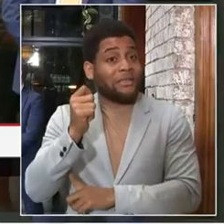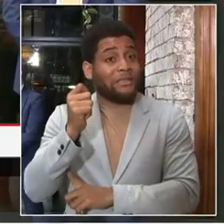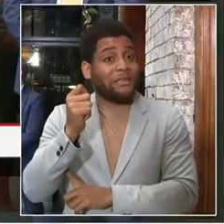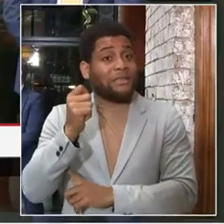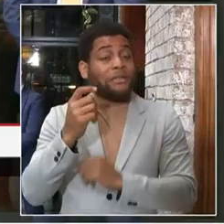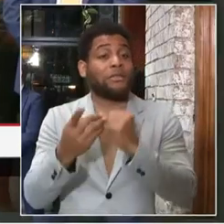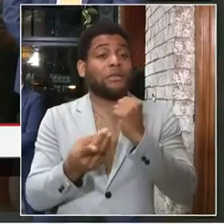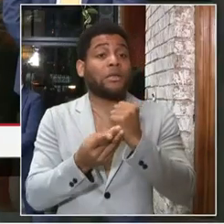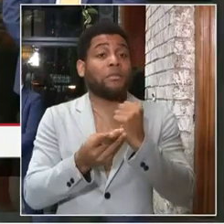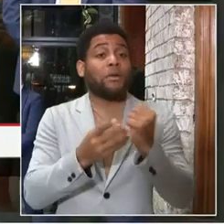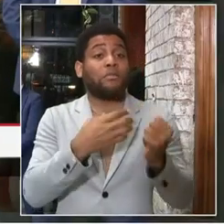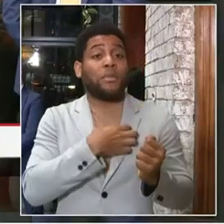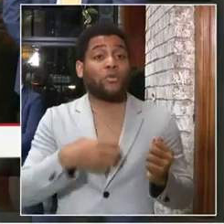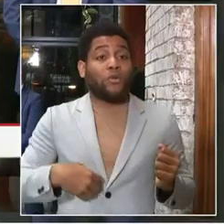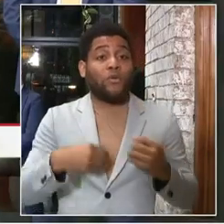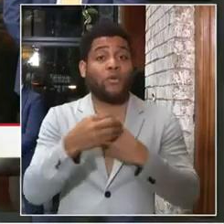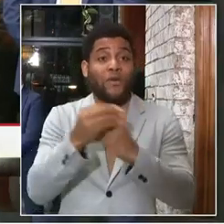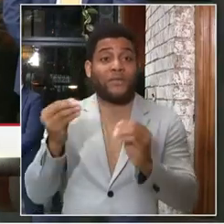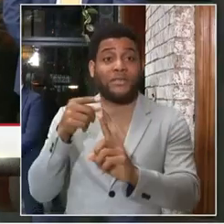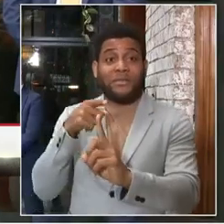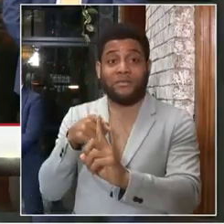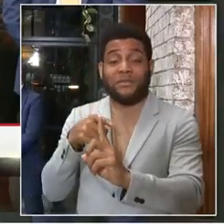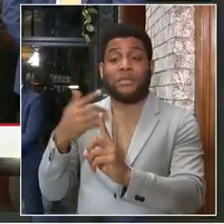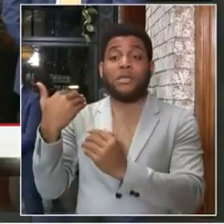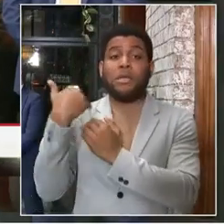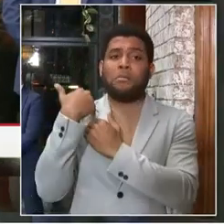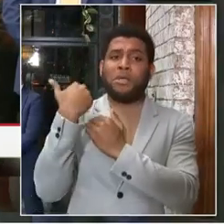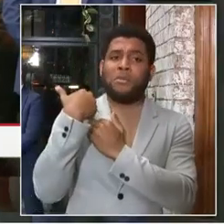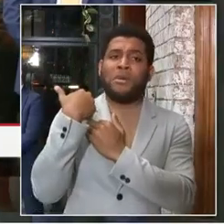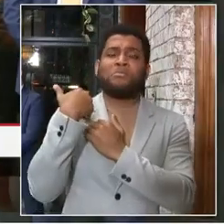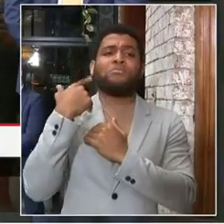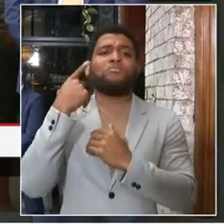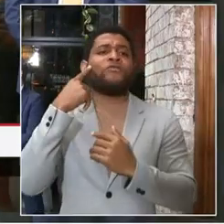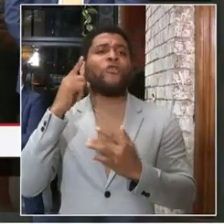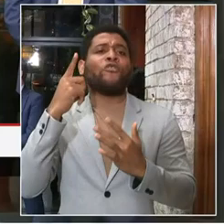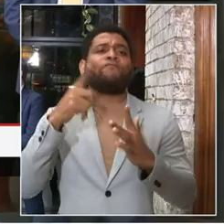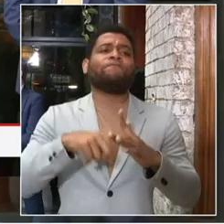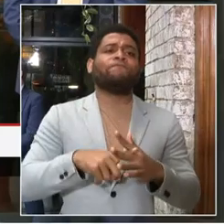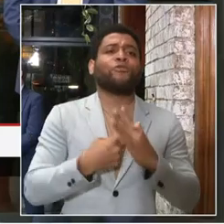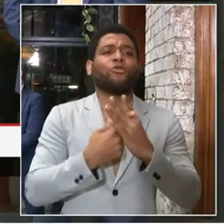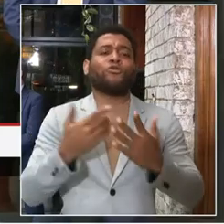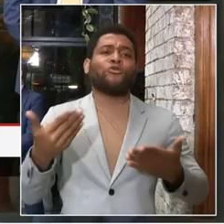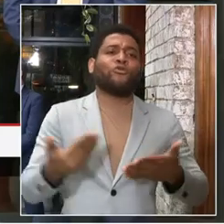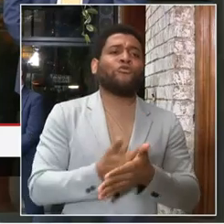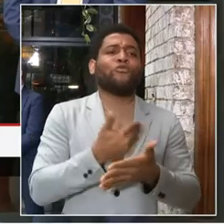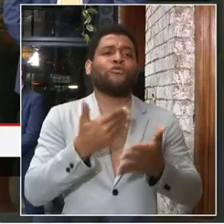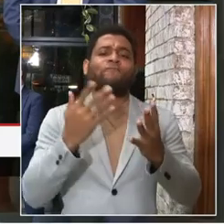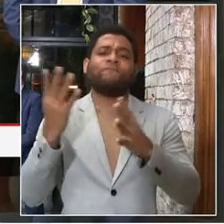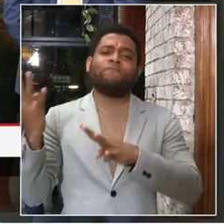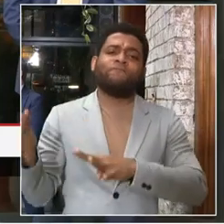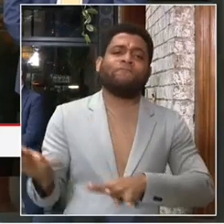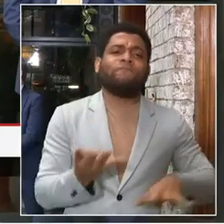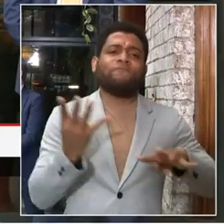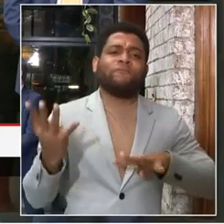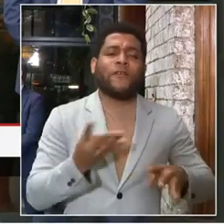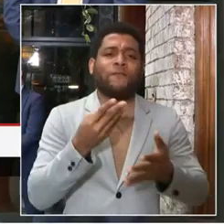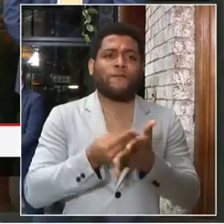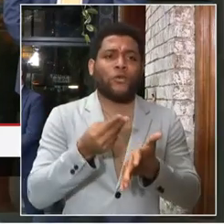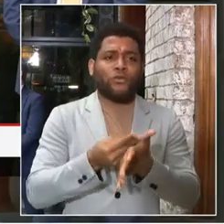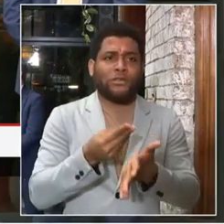is responsible for implementing. So that's a new infusion of funds that will be out there, and we'll have more to say